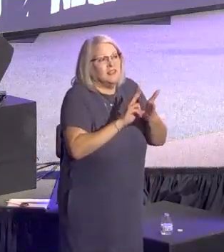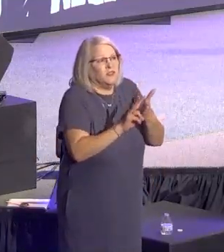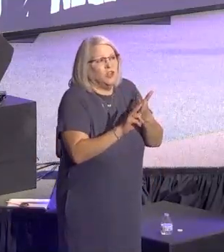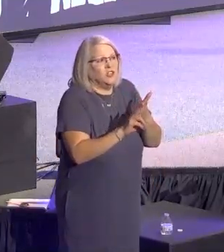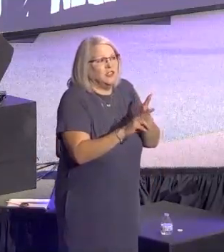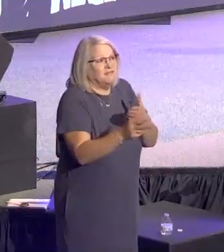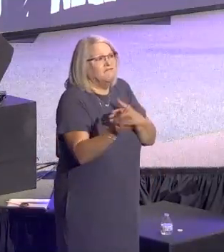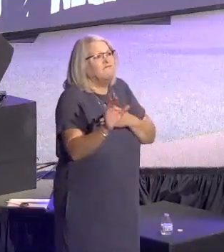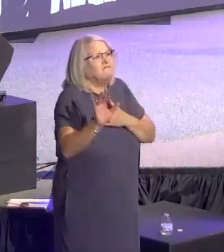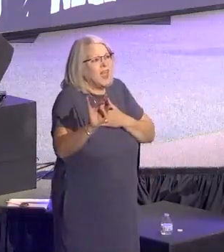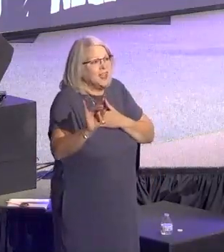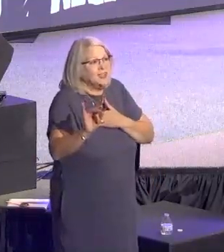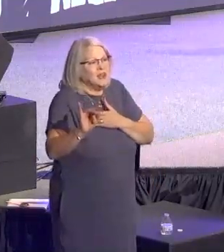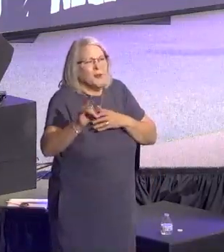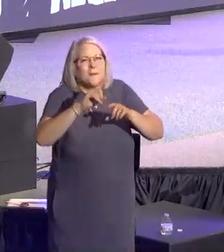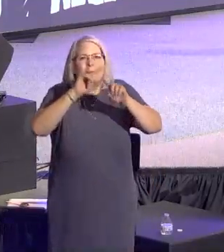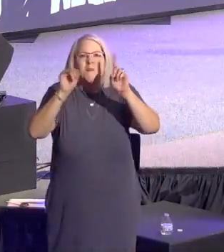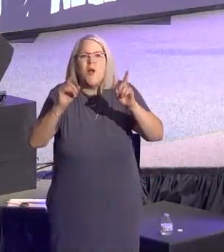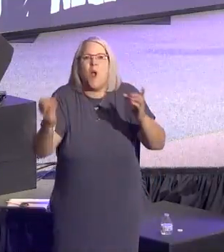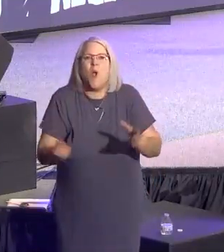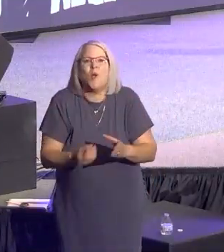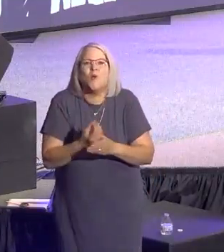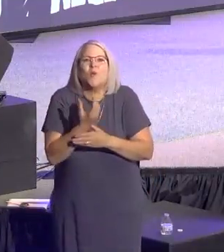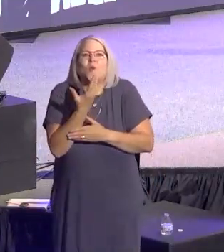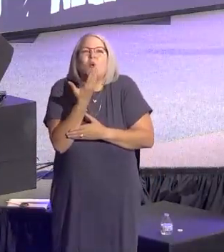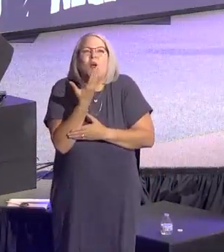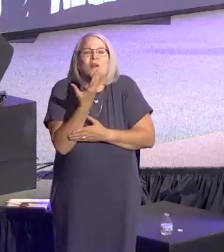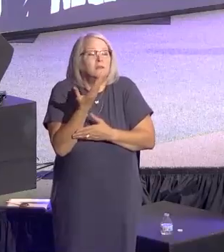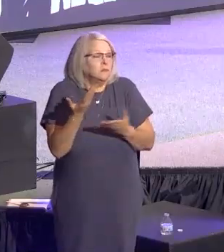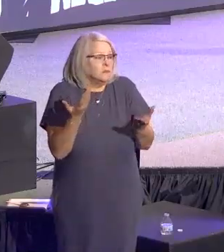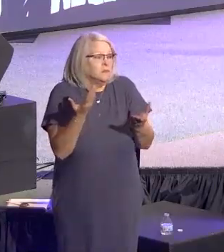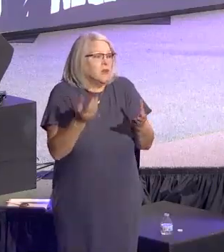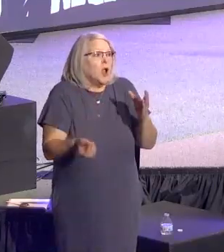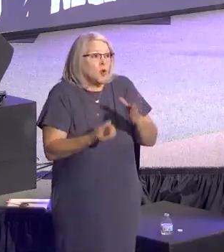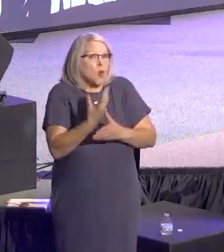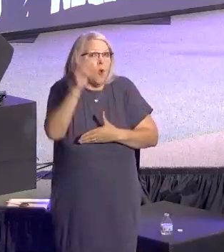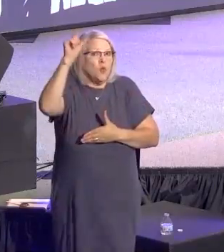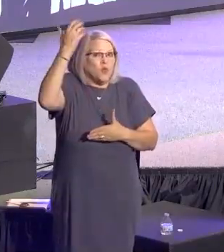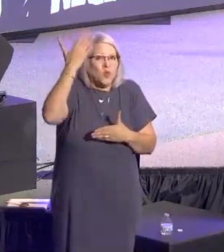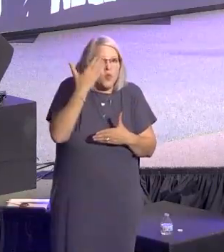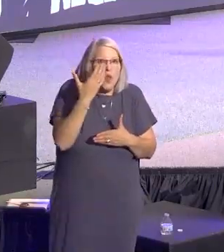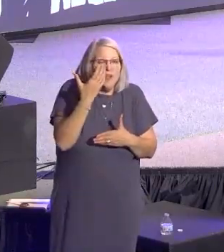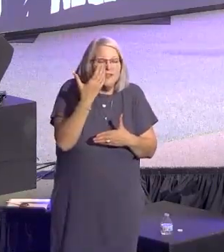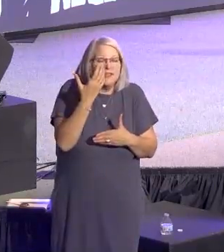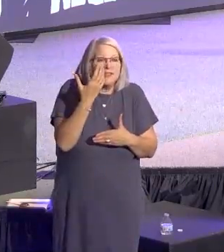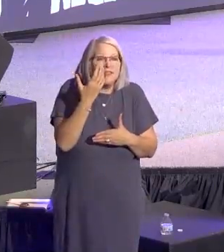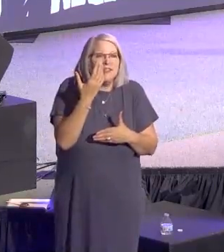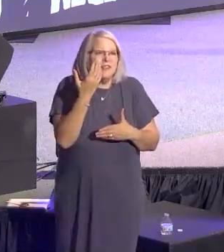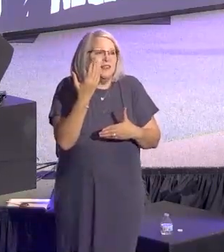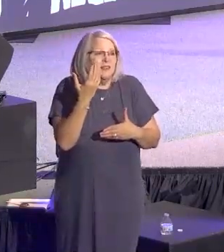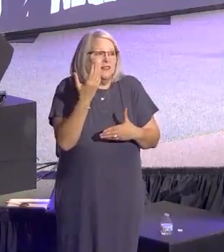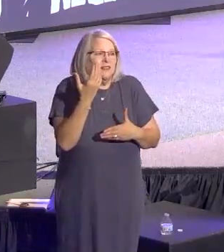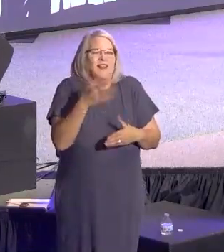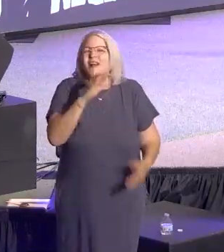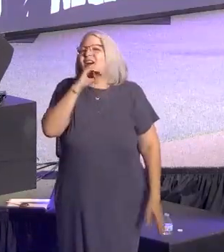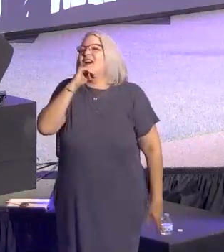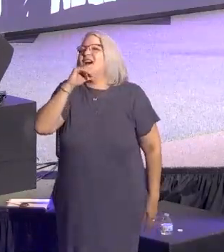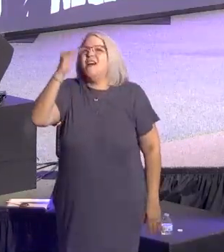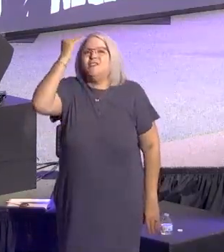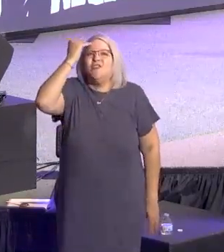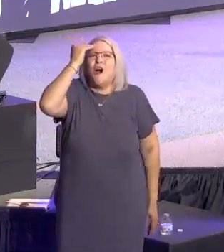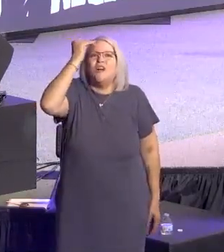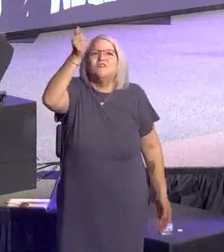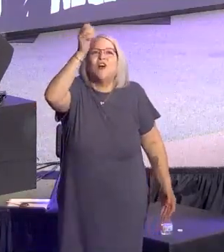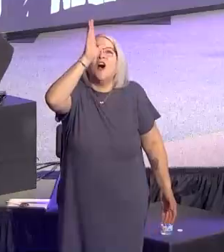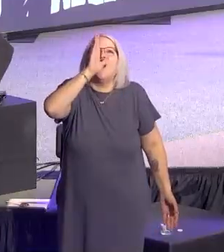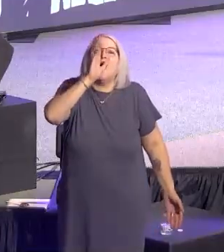But grow. Grow in what? Grow in the grace and knowledge of our